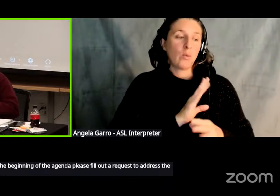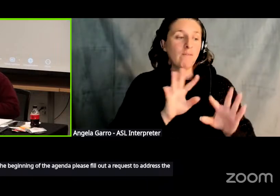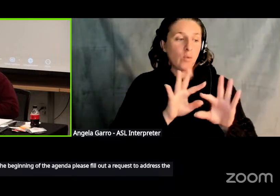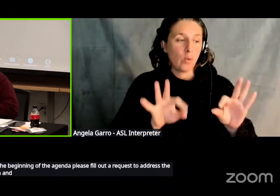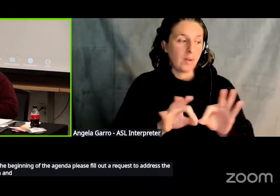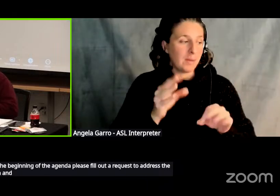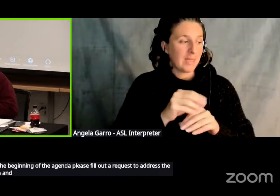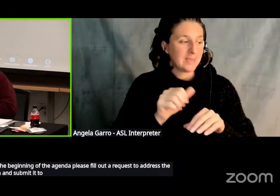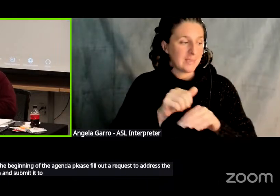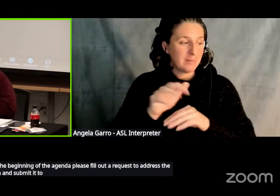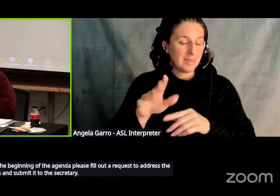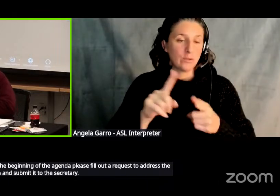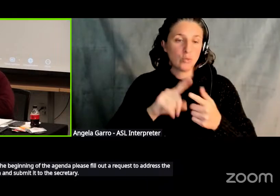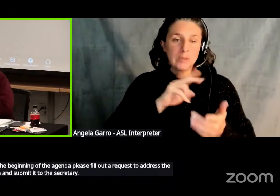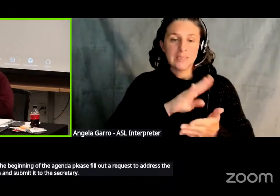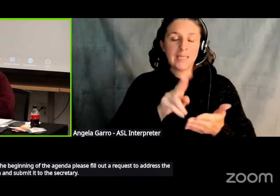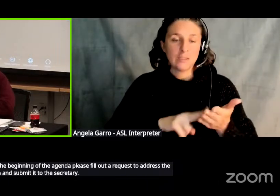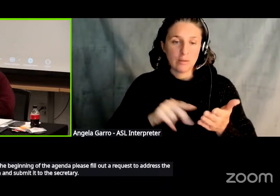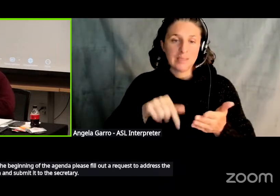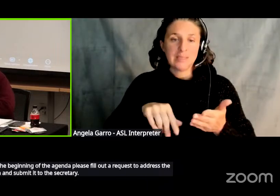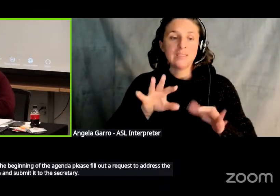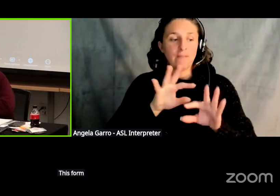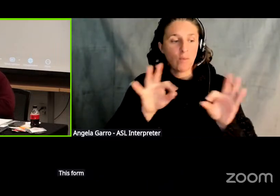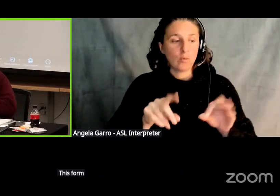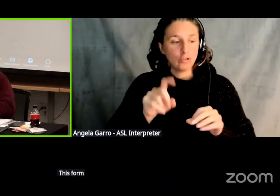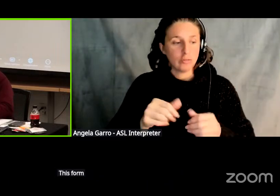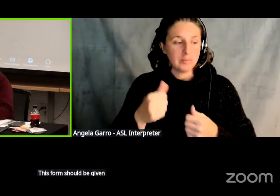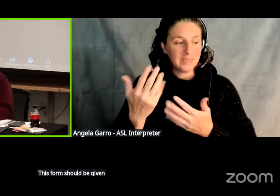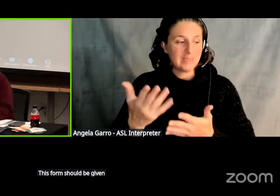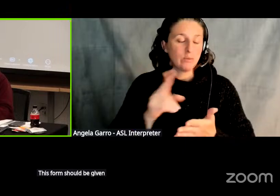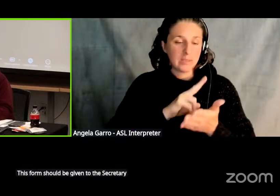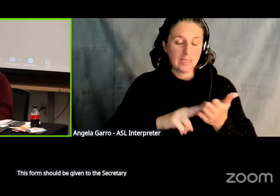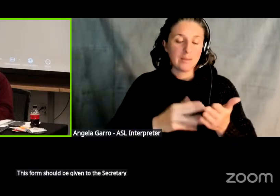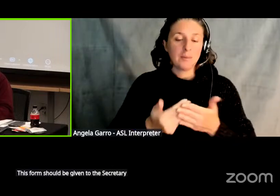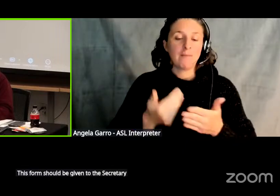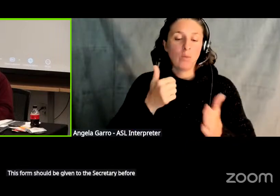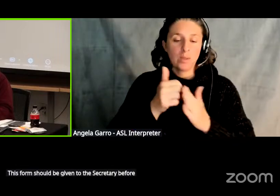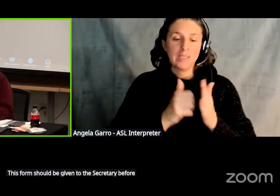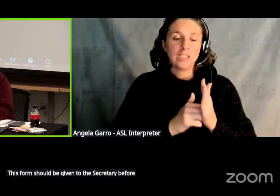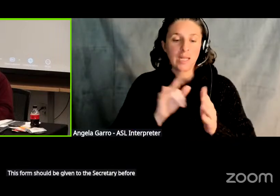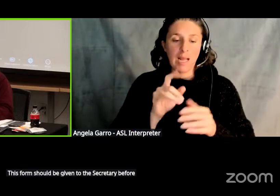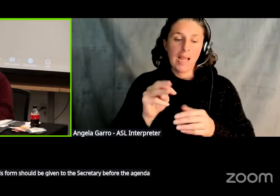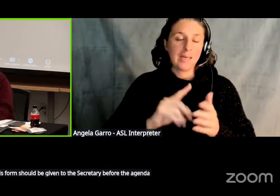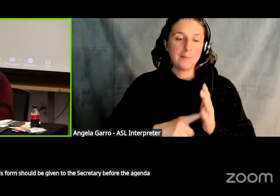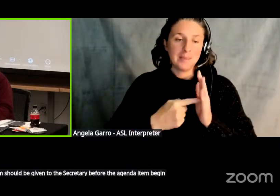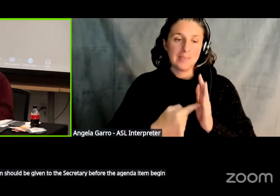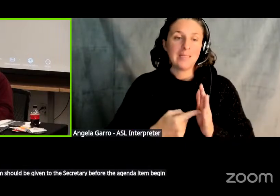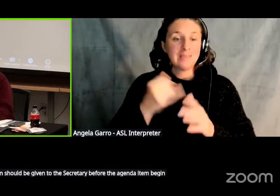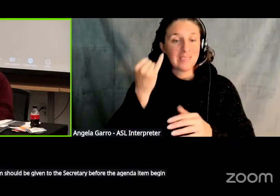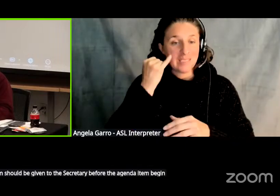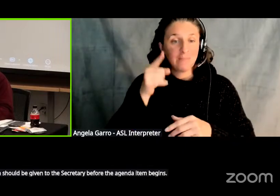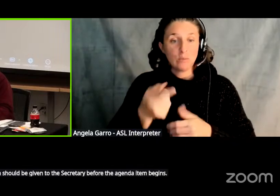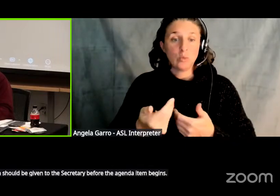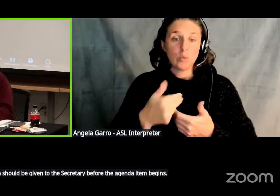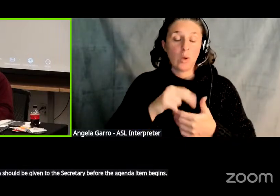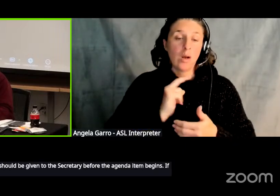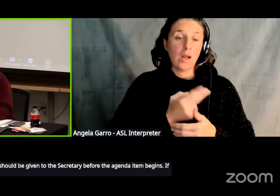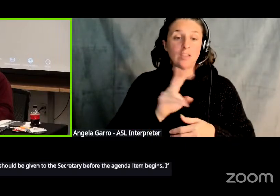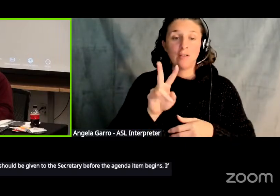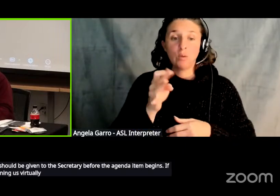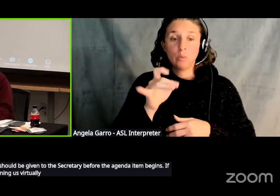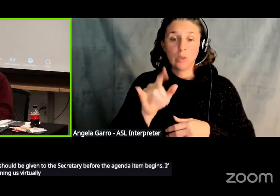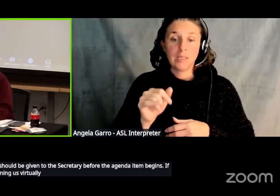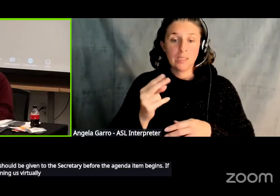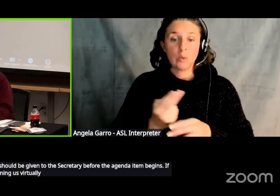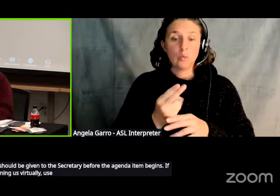the secretary. This form should be given to the secretary before the agenda item begins. If you are joining us virtually, use the